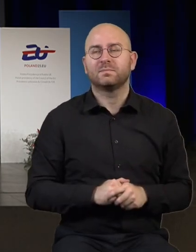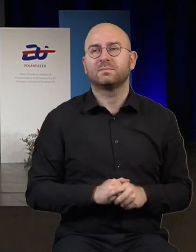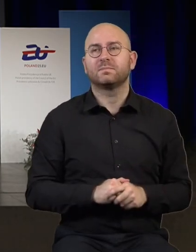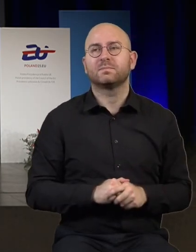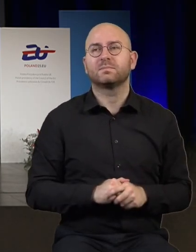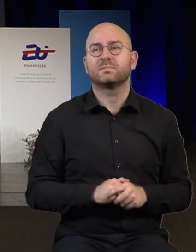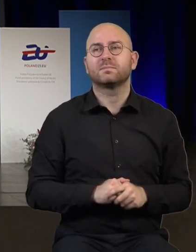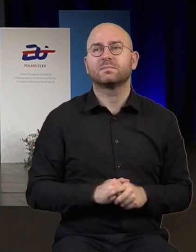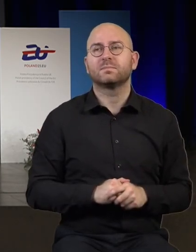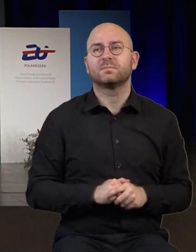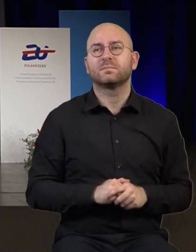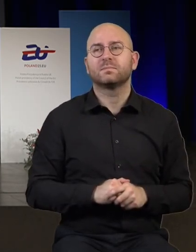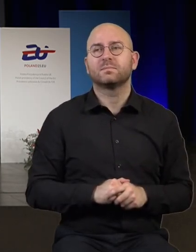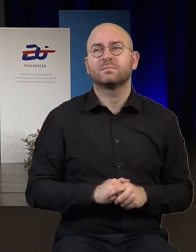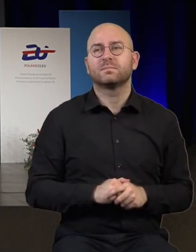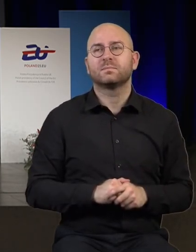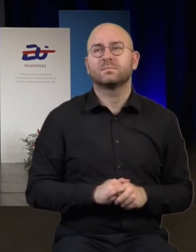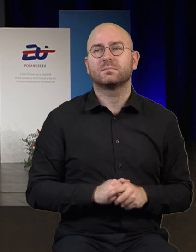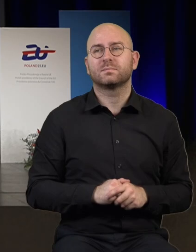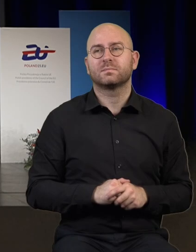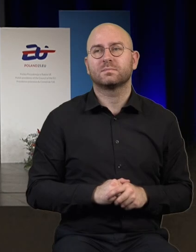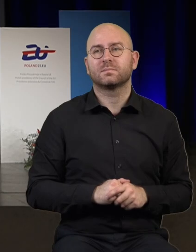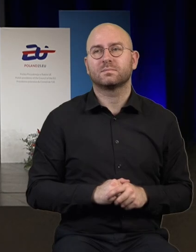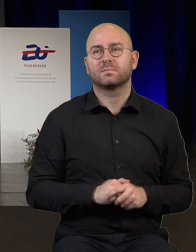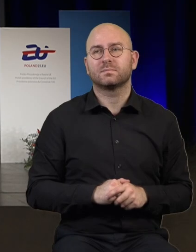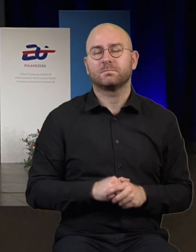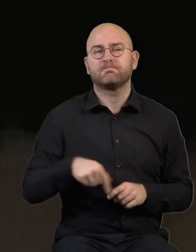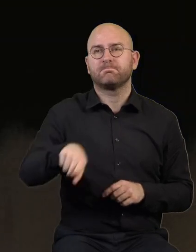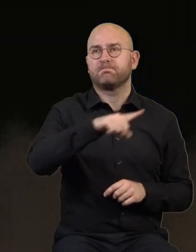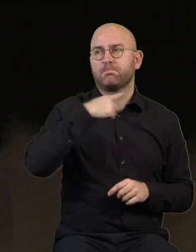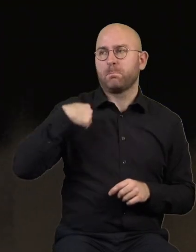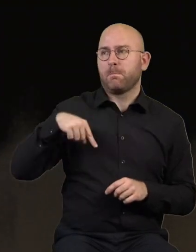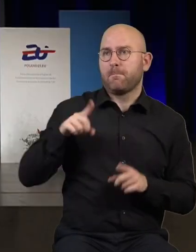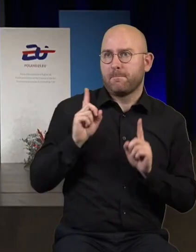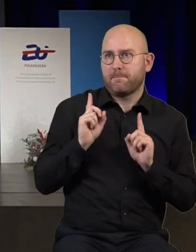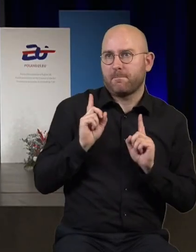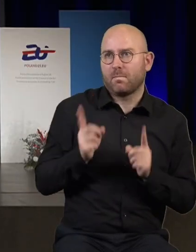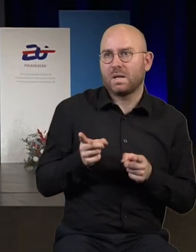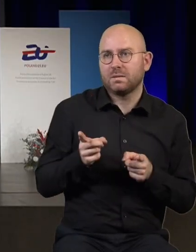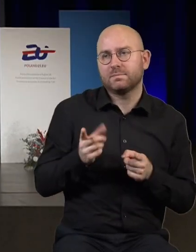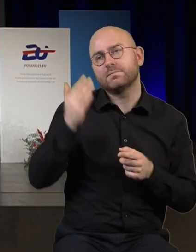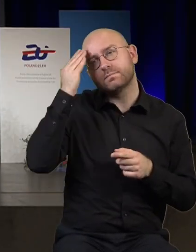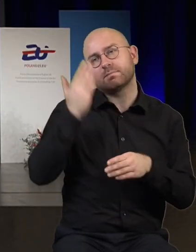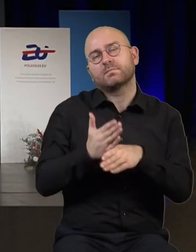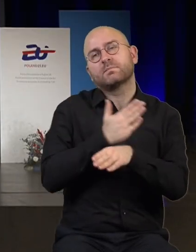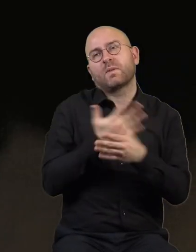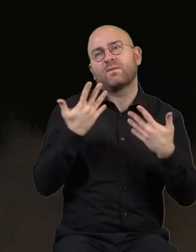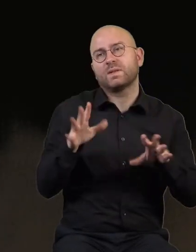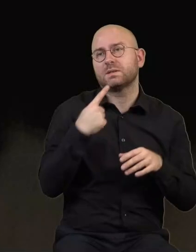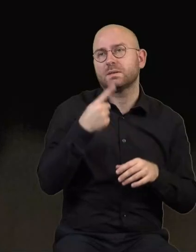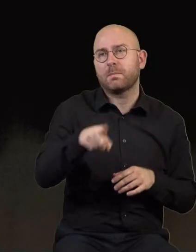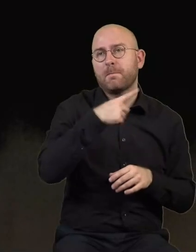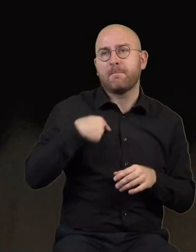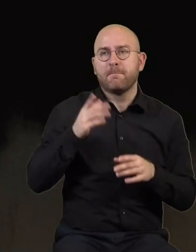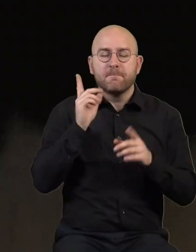the word reintegration. I think it's very, very important for not only for the future of the